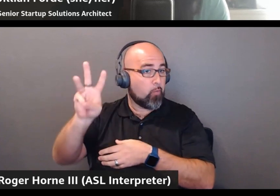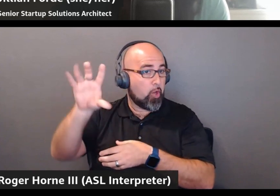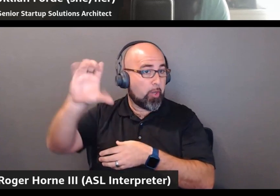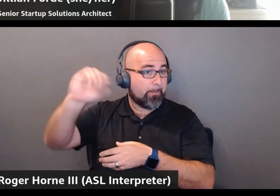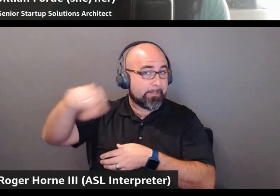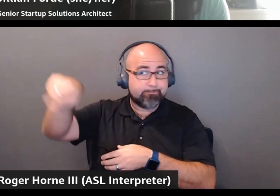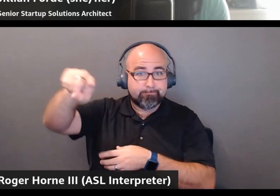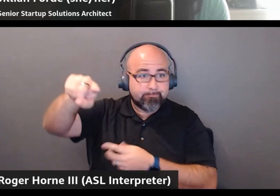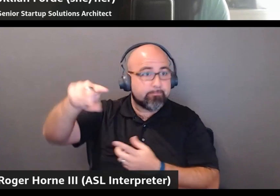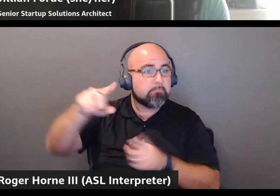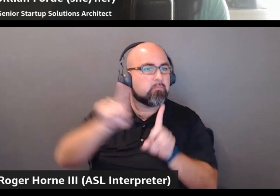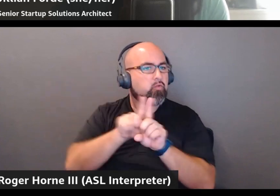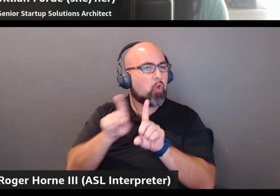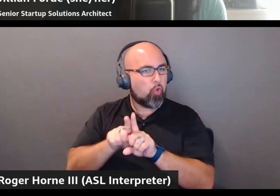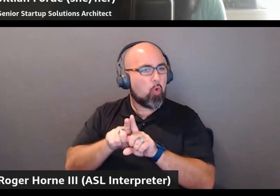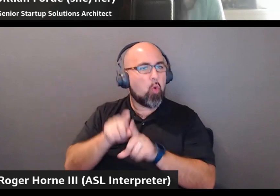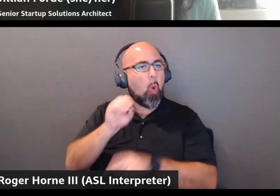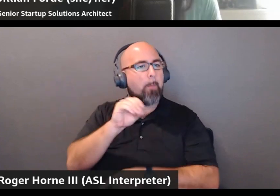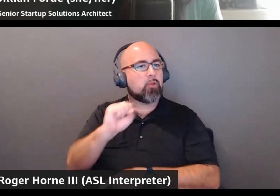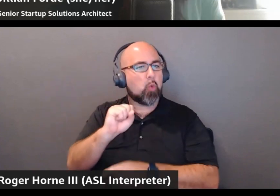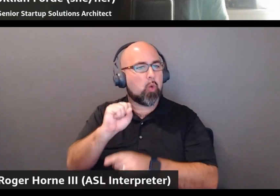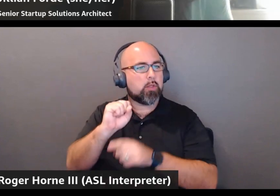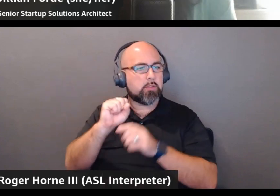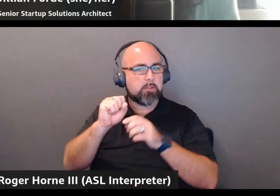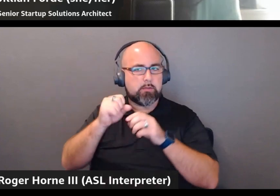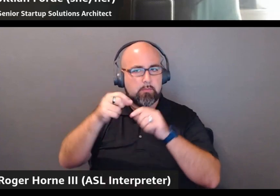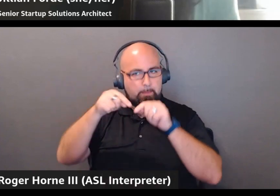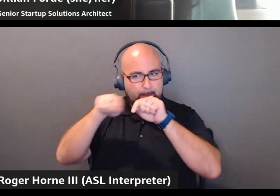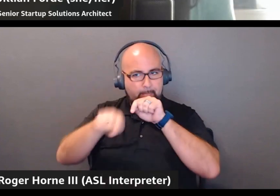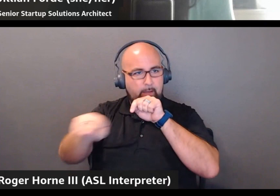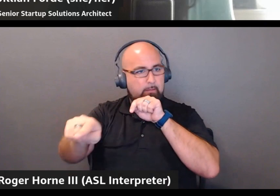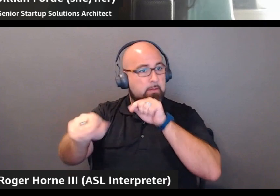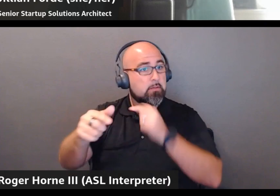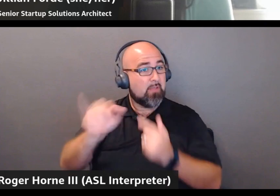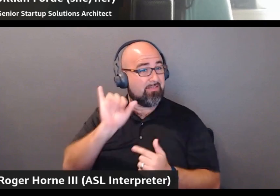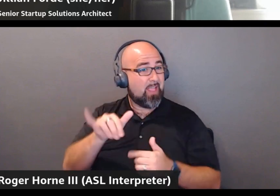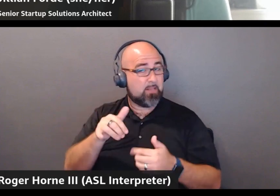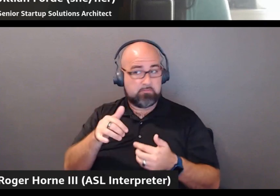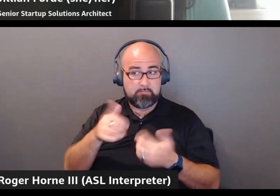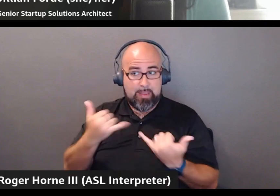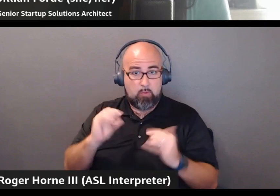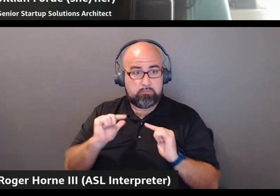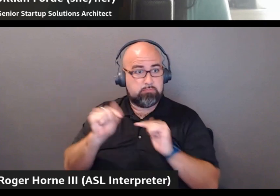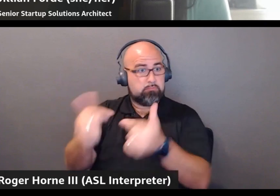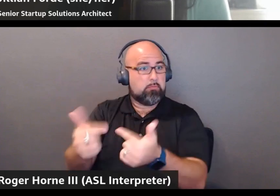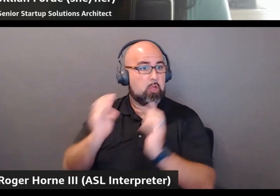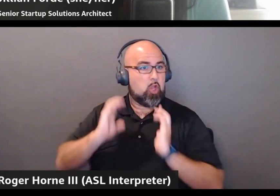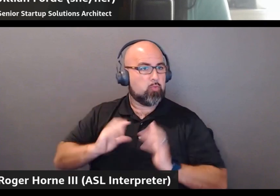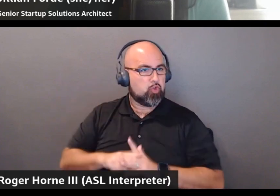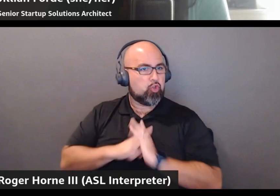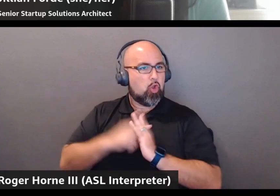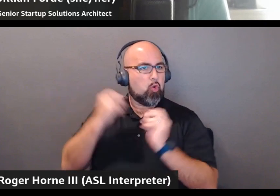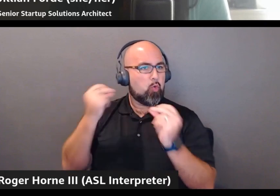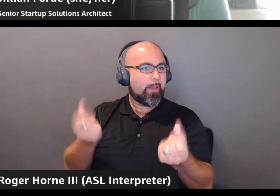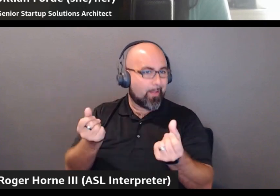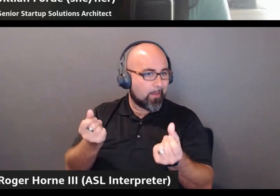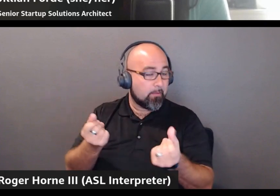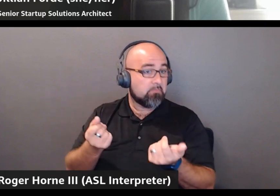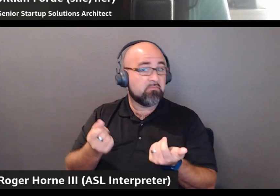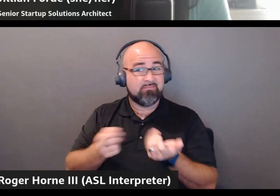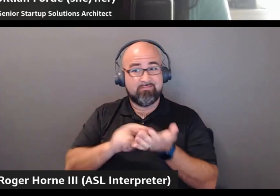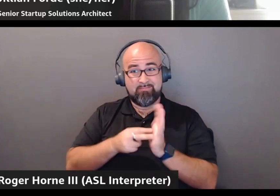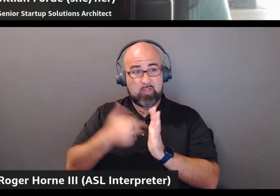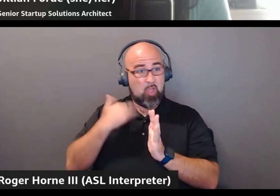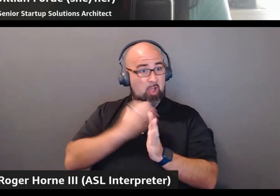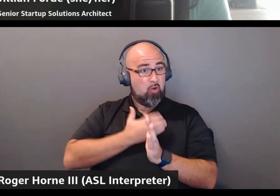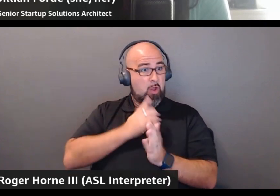well as we brought in open source pipelines. And this is really enabling customers to get started quickly. And so what we've taken an approach is